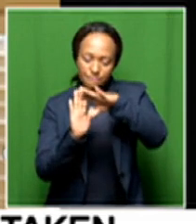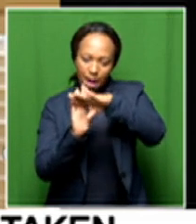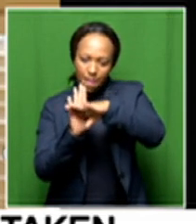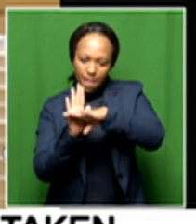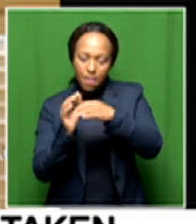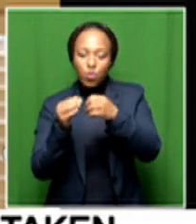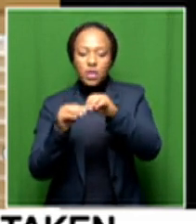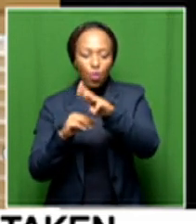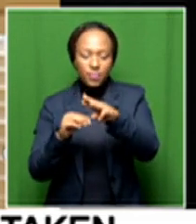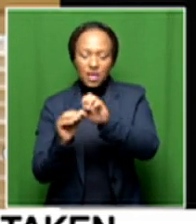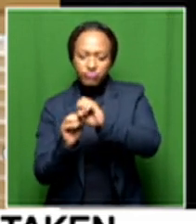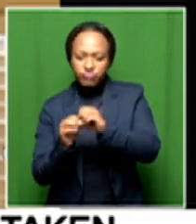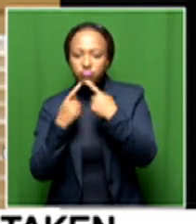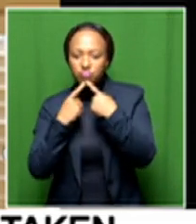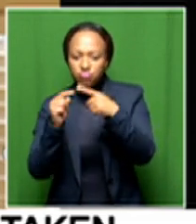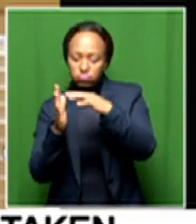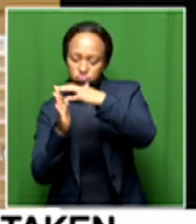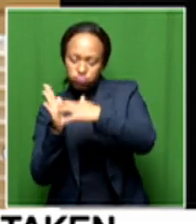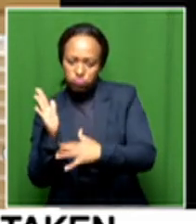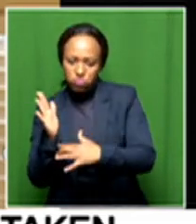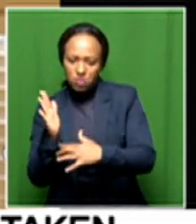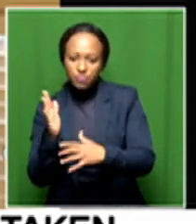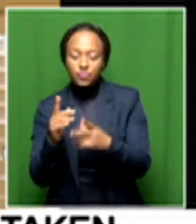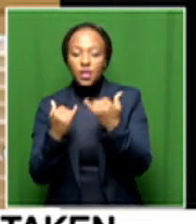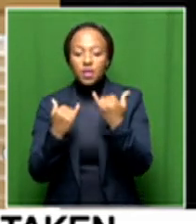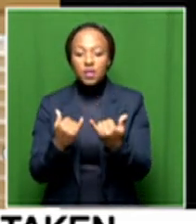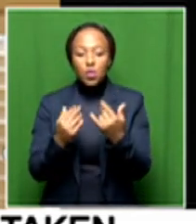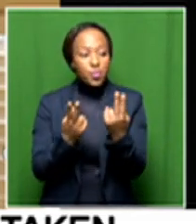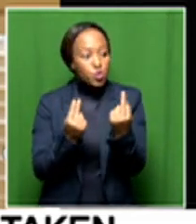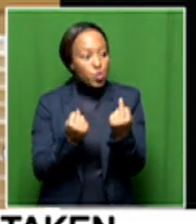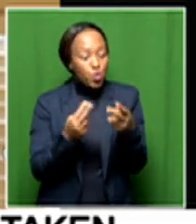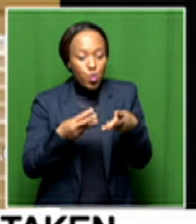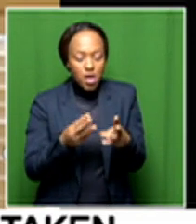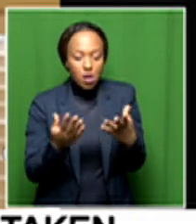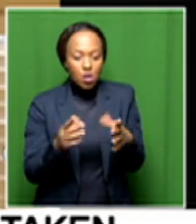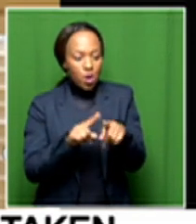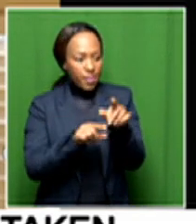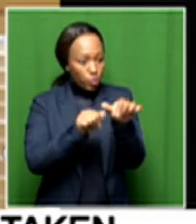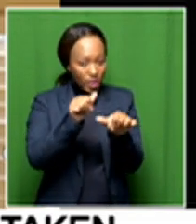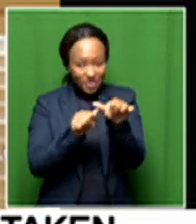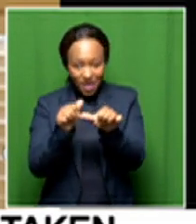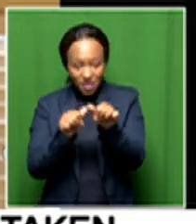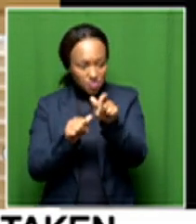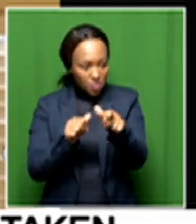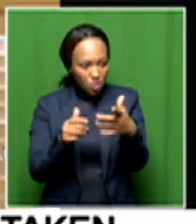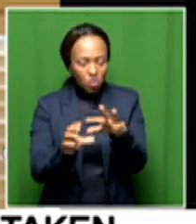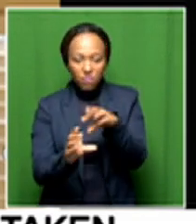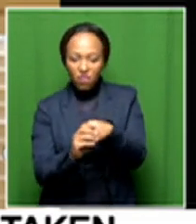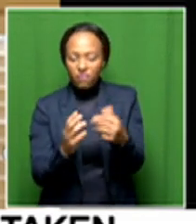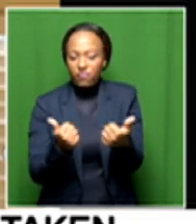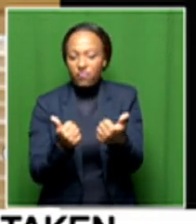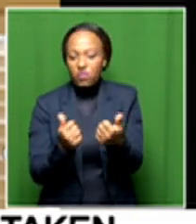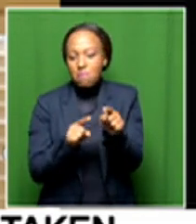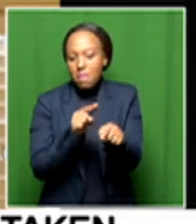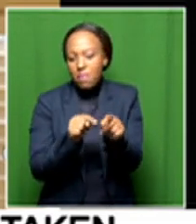And the stance which we've taken is not a new stance in terms of assessing those who are conflicted. It's something which we've been